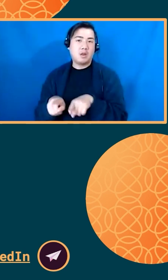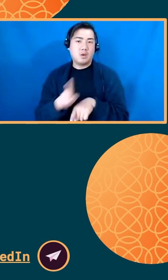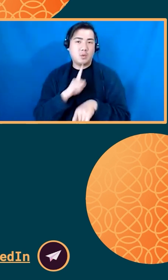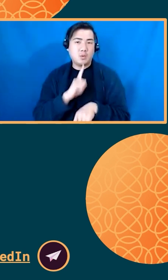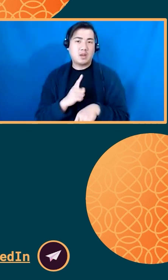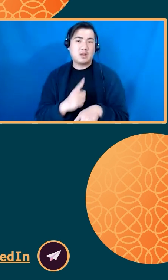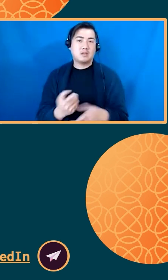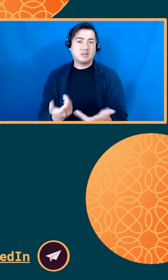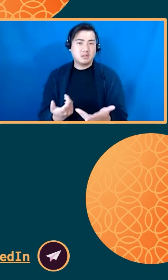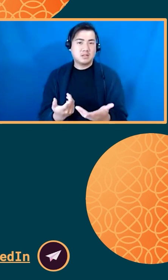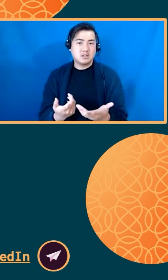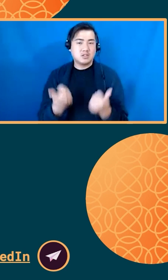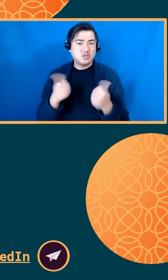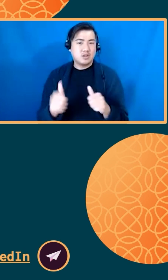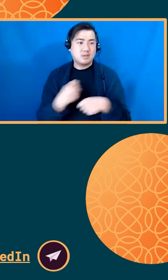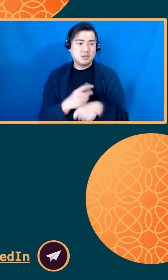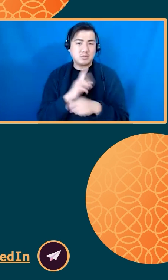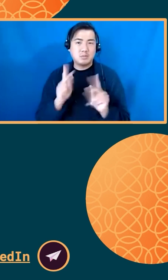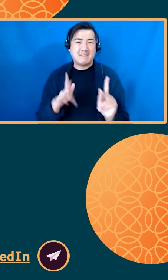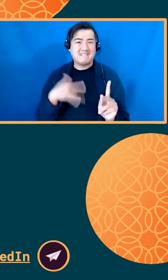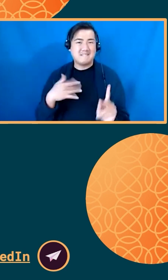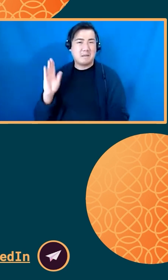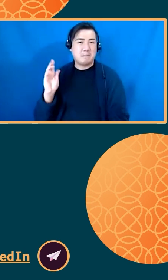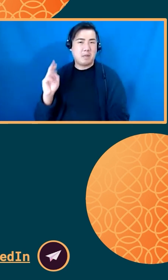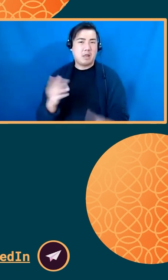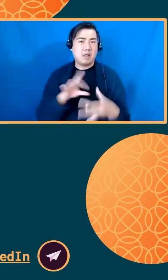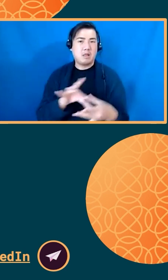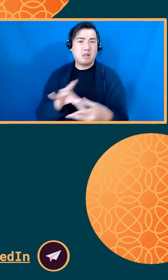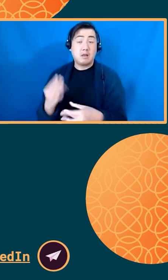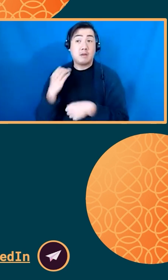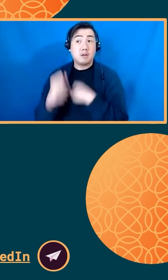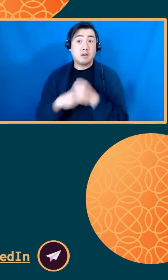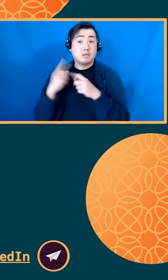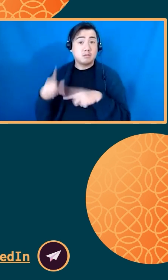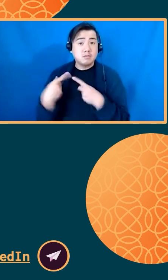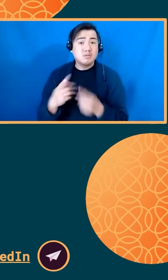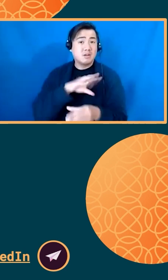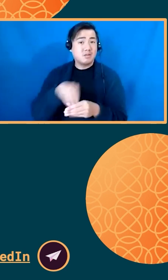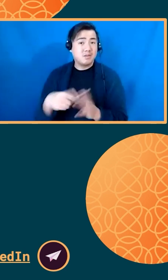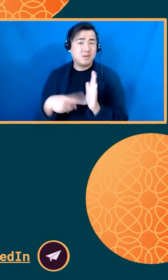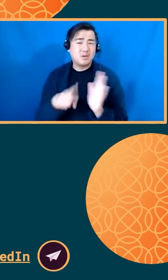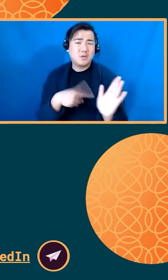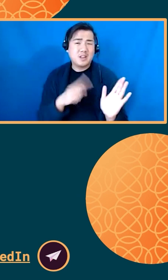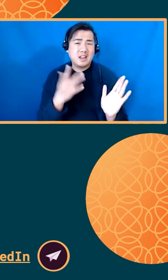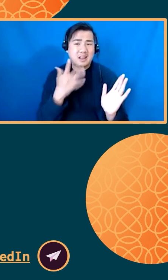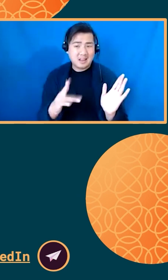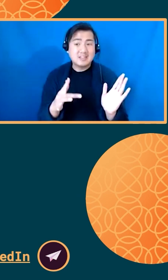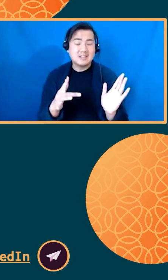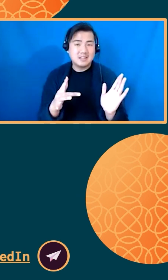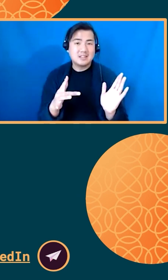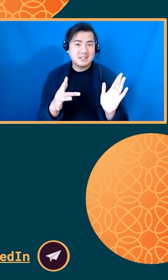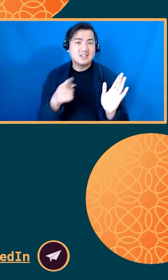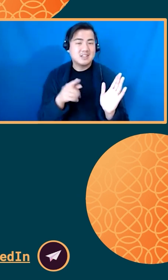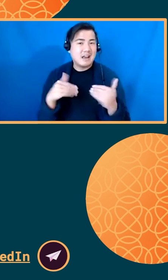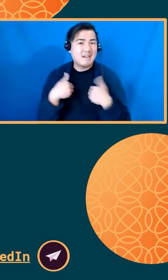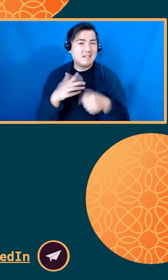belonging. Hazel has recently, within the past year, stepped into this role, so we are so lucky that she managed to find time